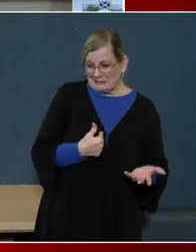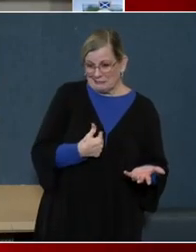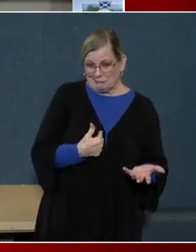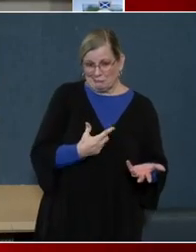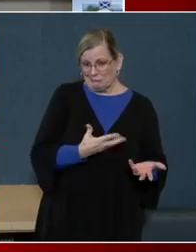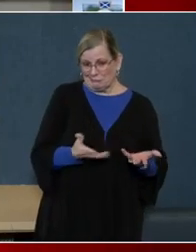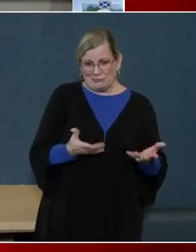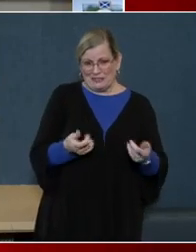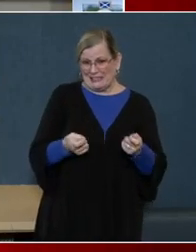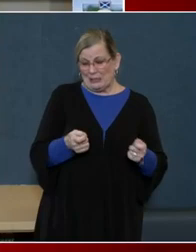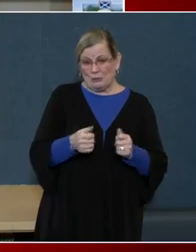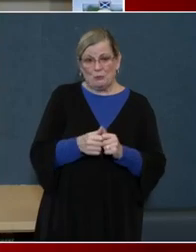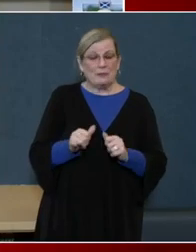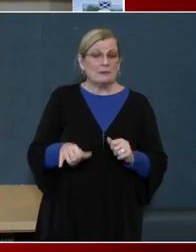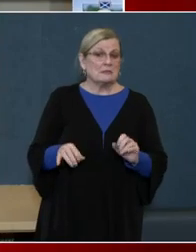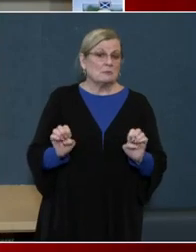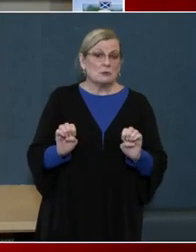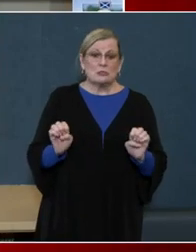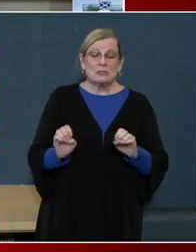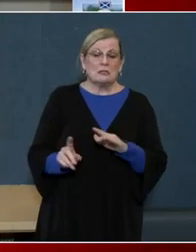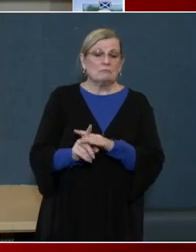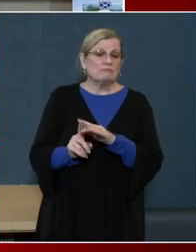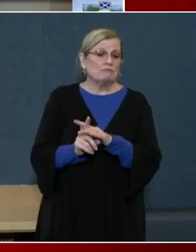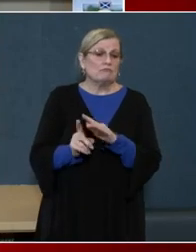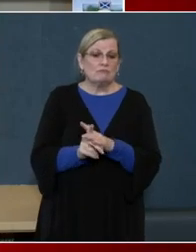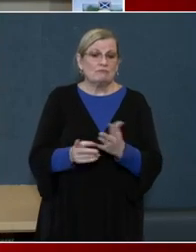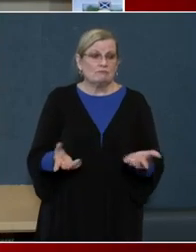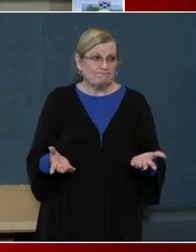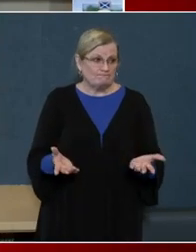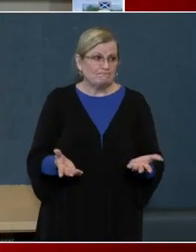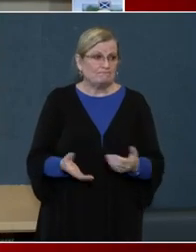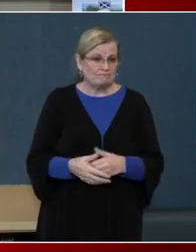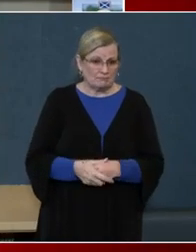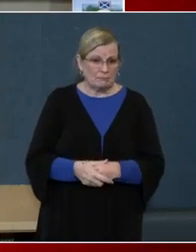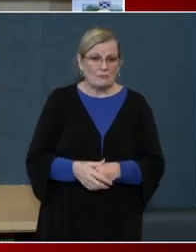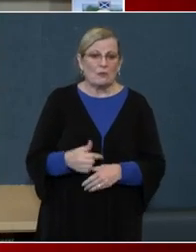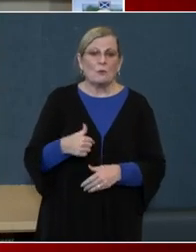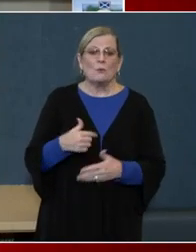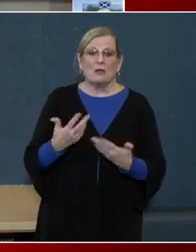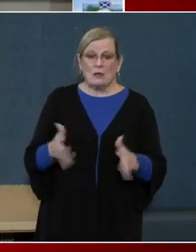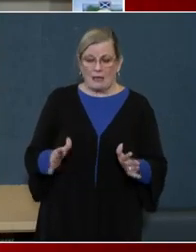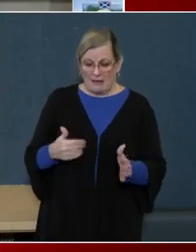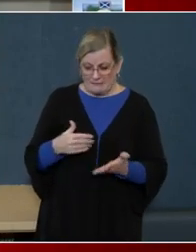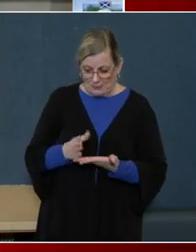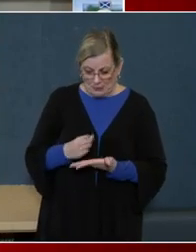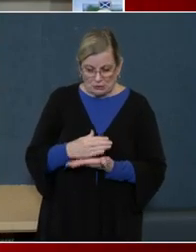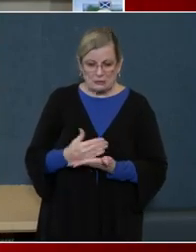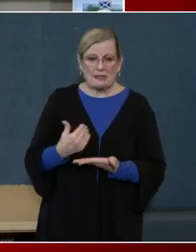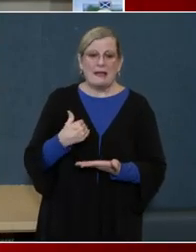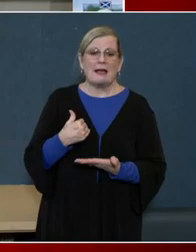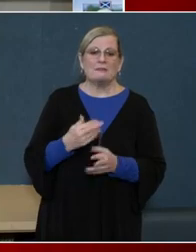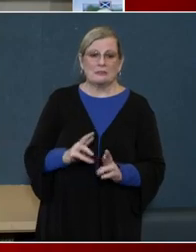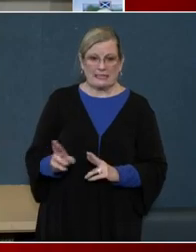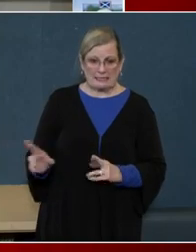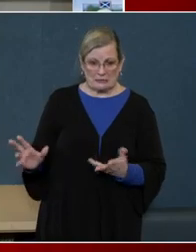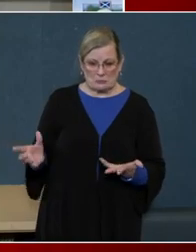those emergency responses through our regular budgeting process and the COVID emergency budgeting